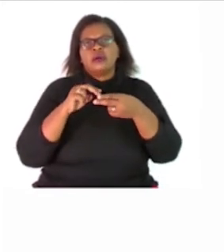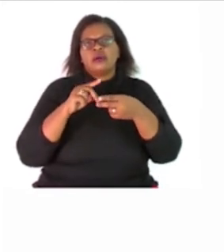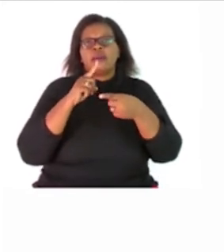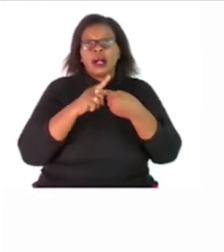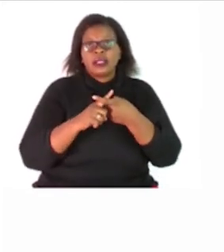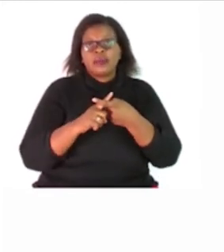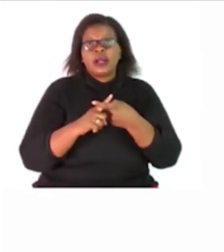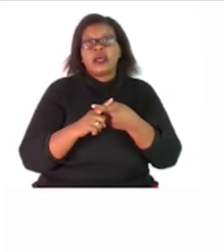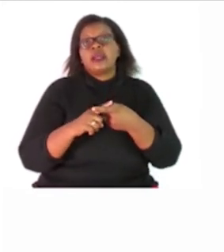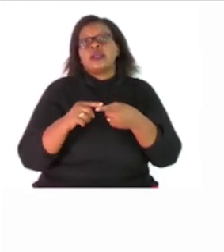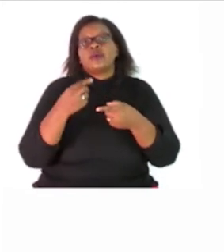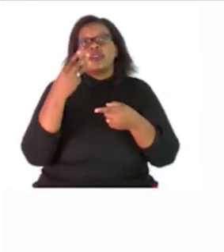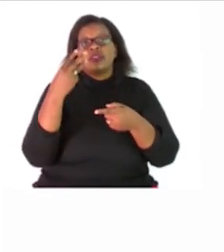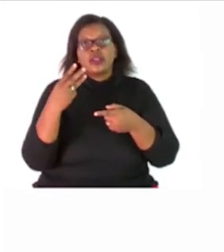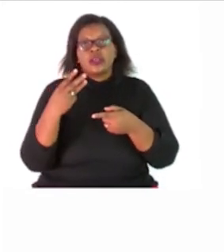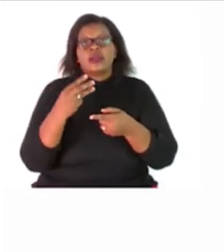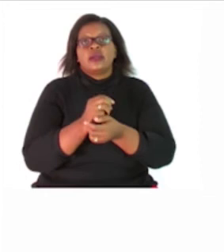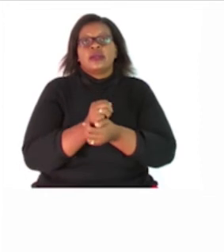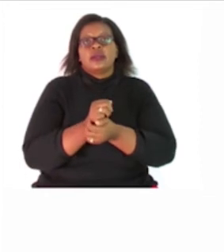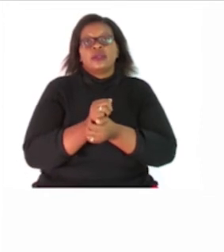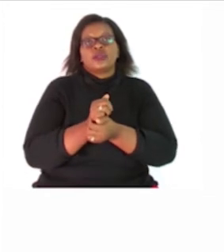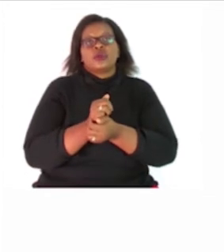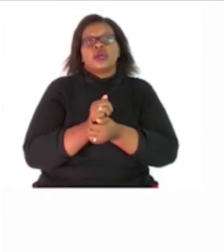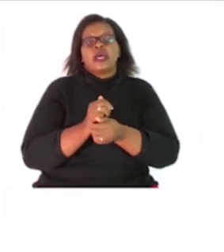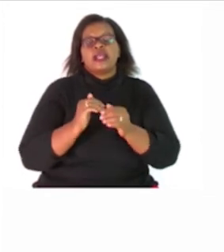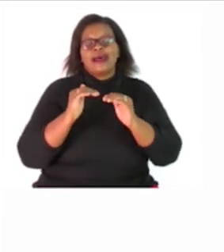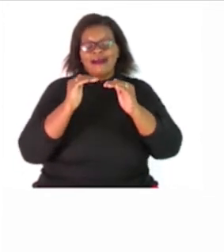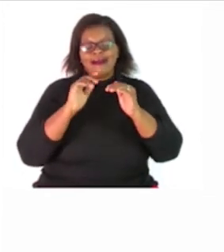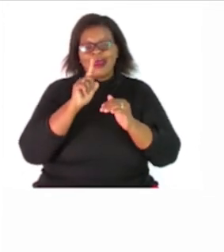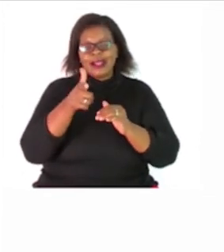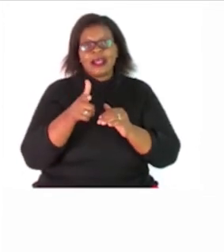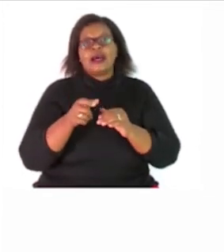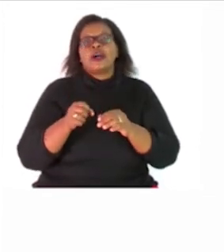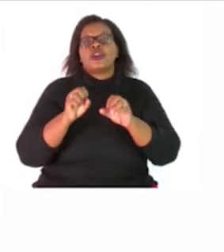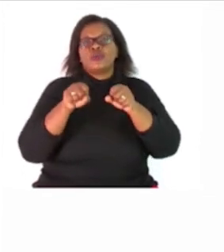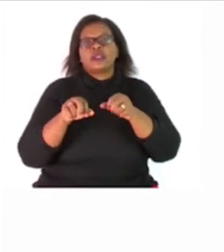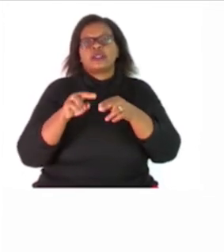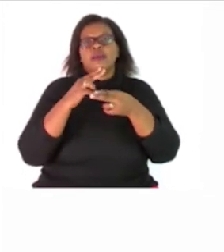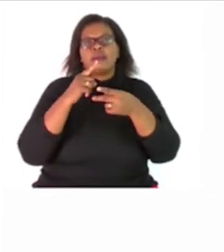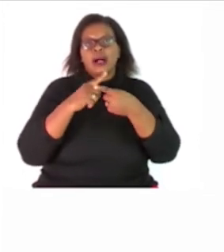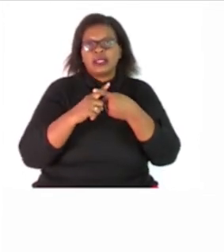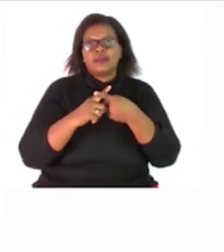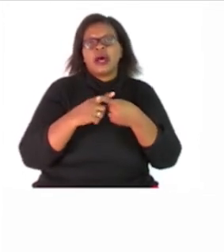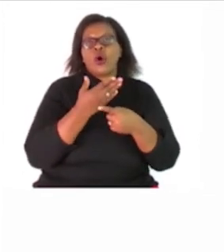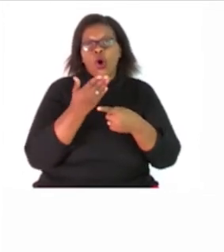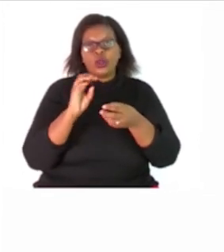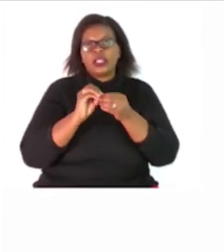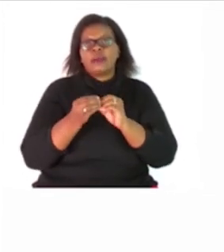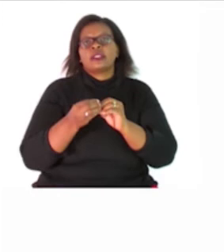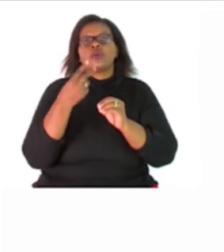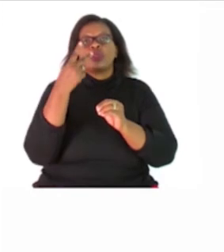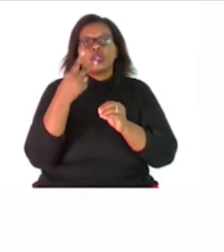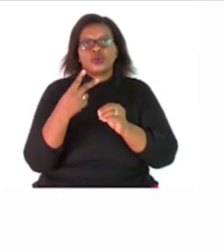after, you will multiply the multiplicand with the 2. We need to remember, when we multiply with a